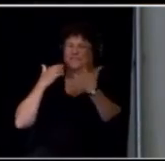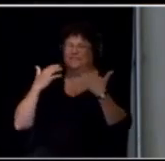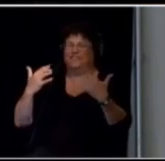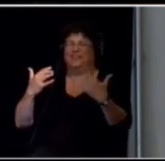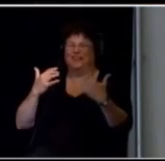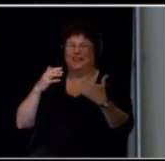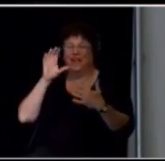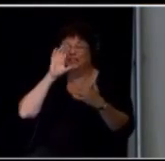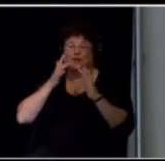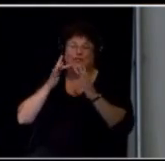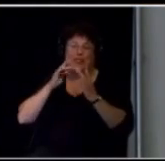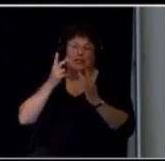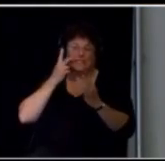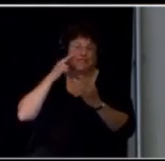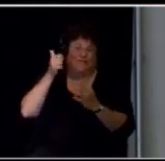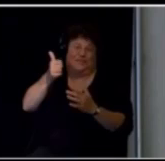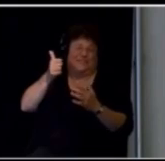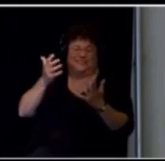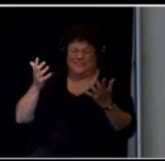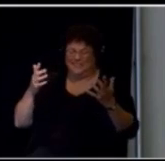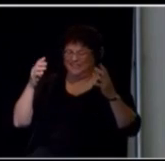Search the internet.